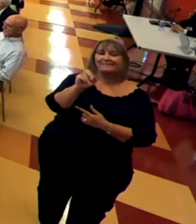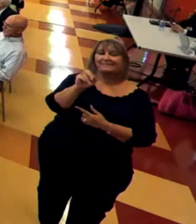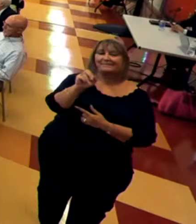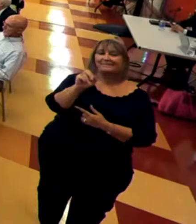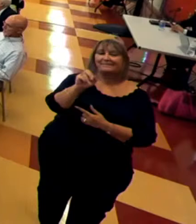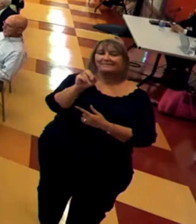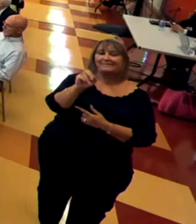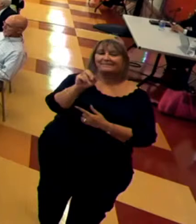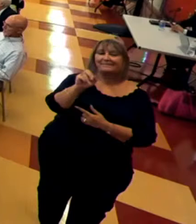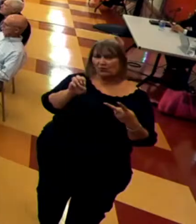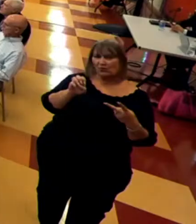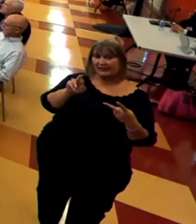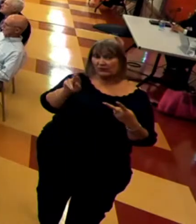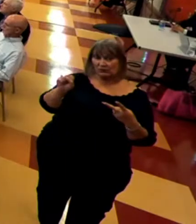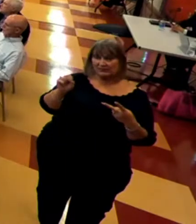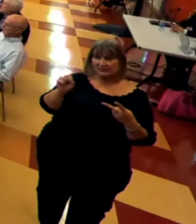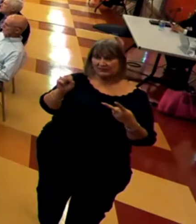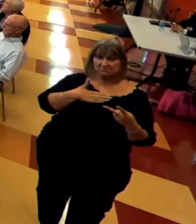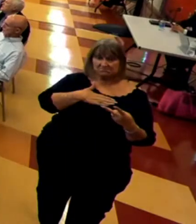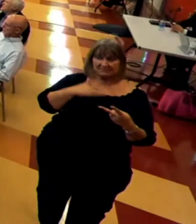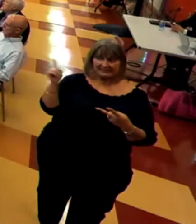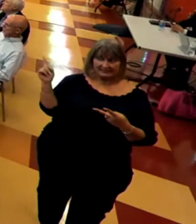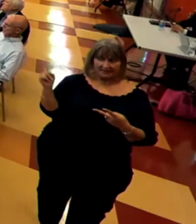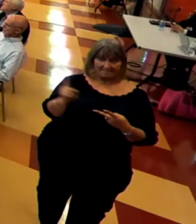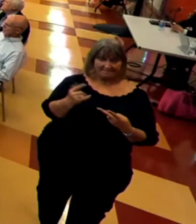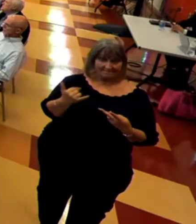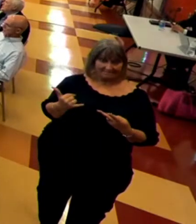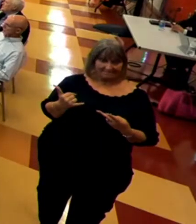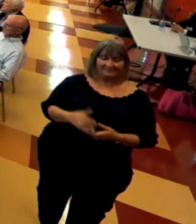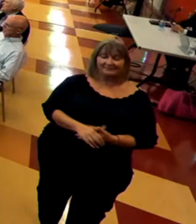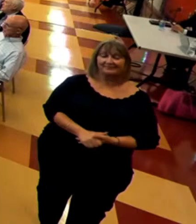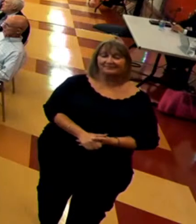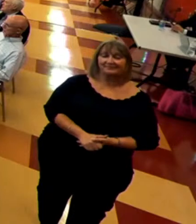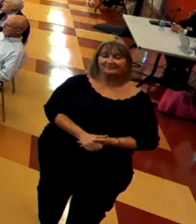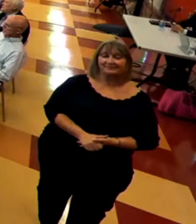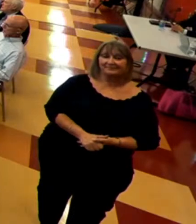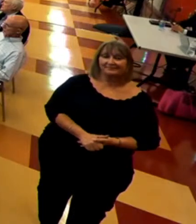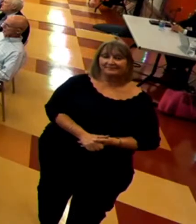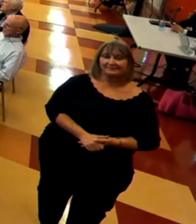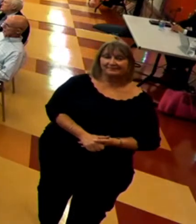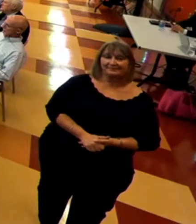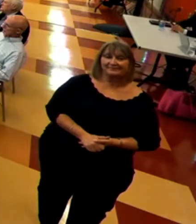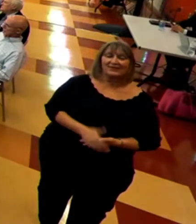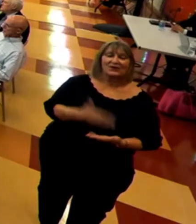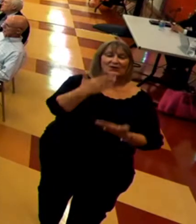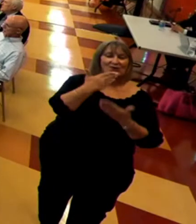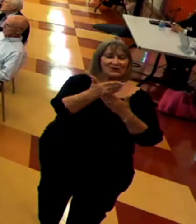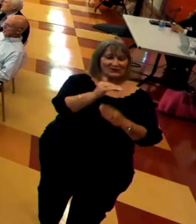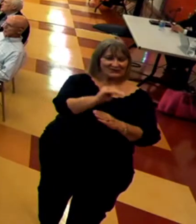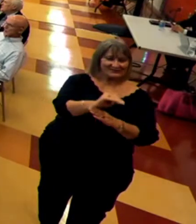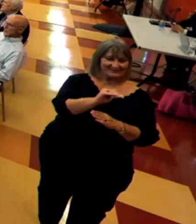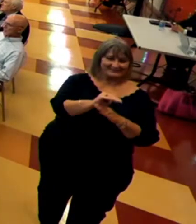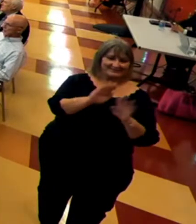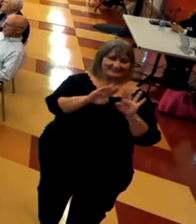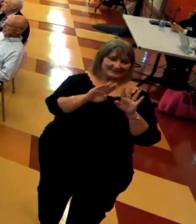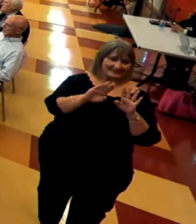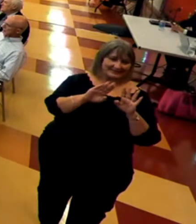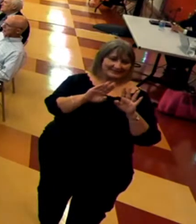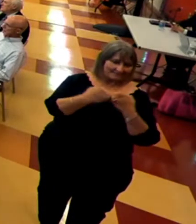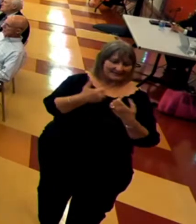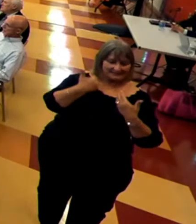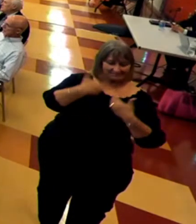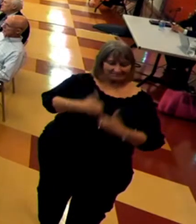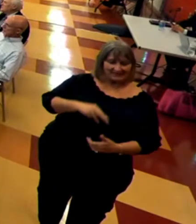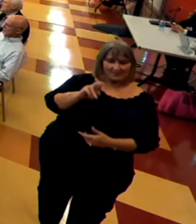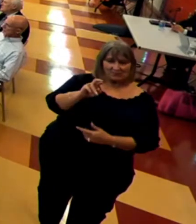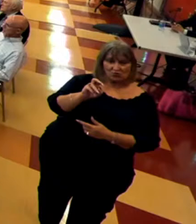Mr. Schwiers, if you want to join us up front. Thank you. Good evening, committee members. My name is Raleigh Wood. I